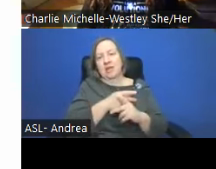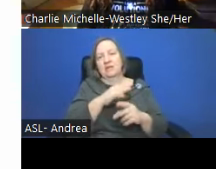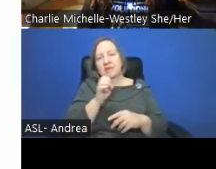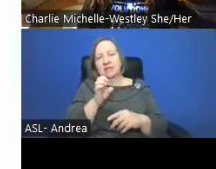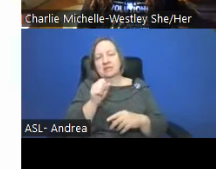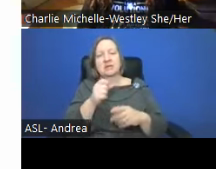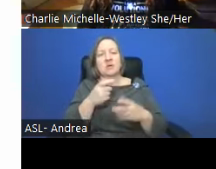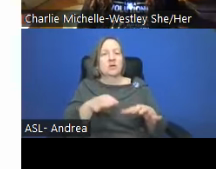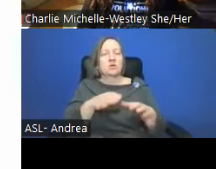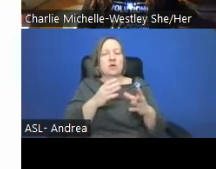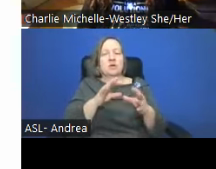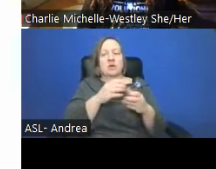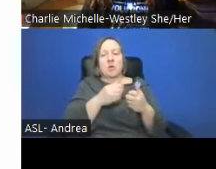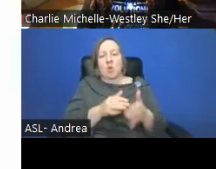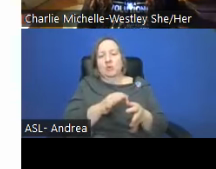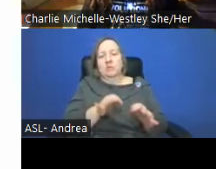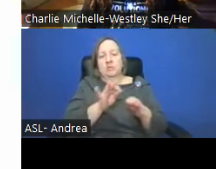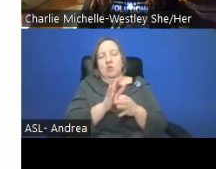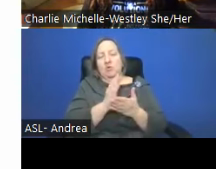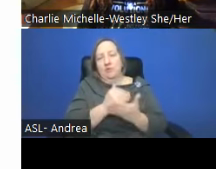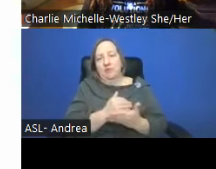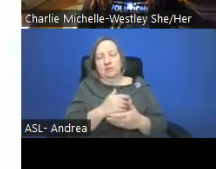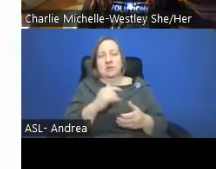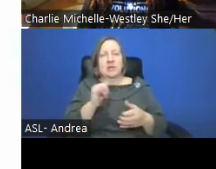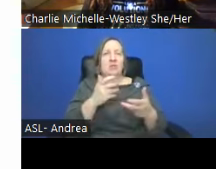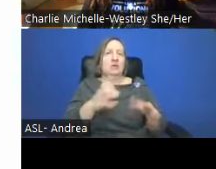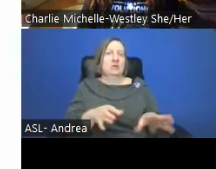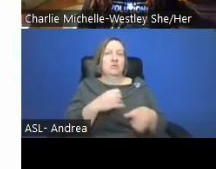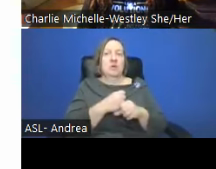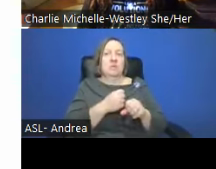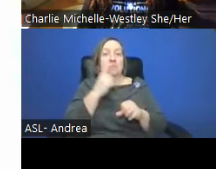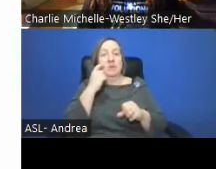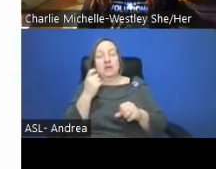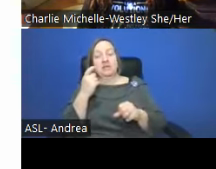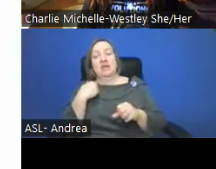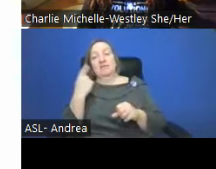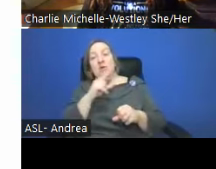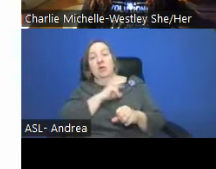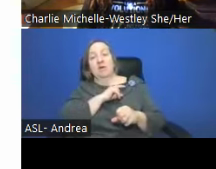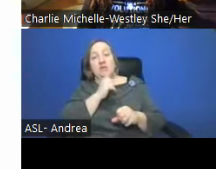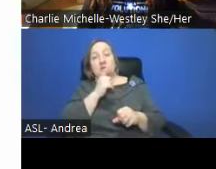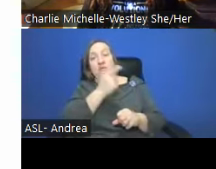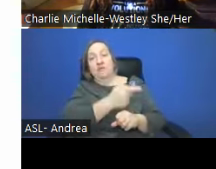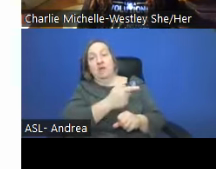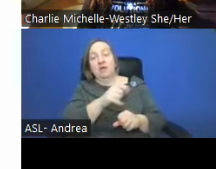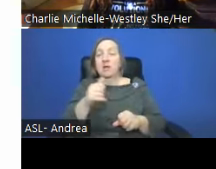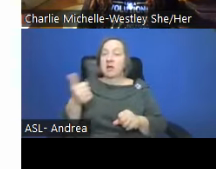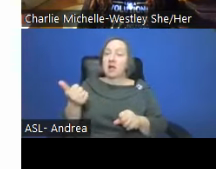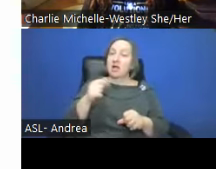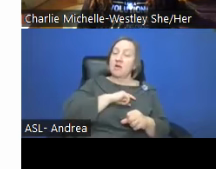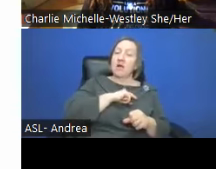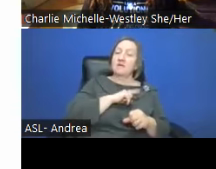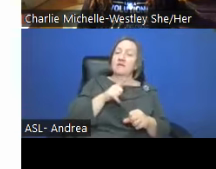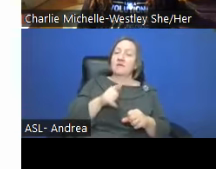these important reviews. We didn't want to make it so that just because there's one officer that fired their gun, if another officer fired a less